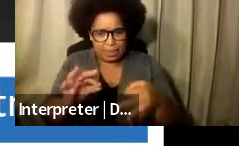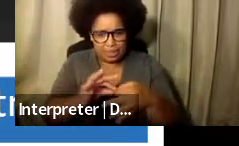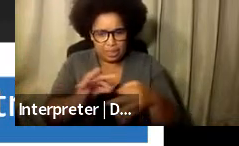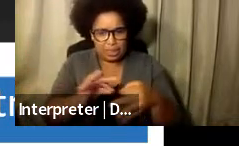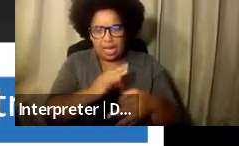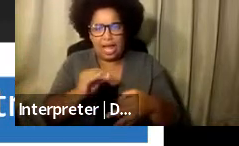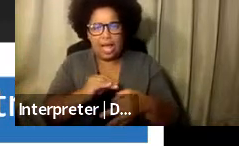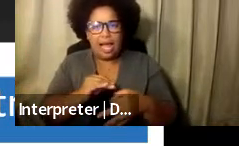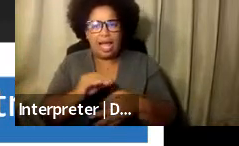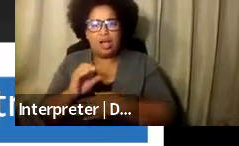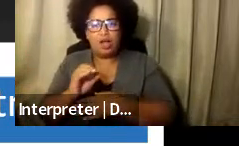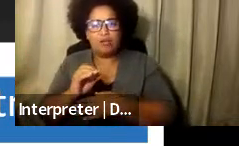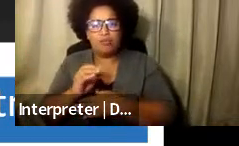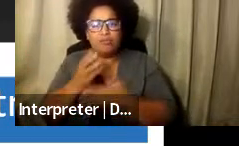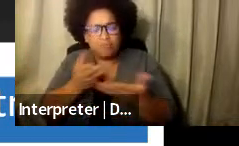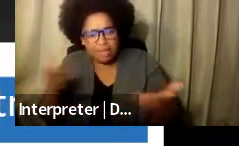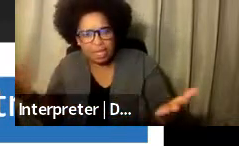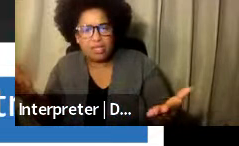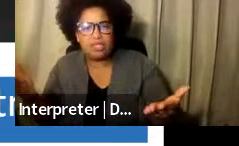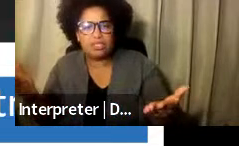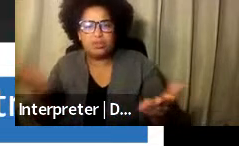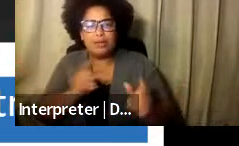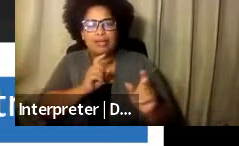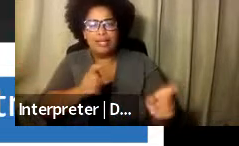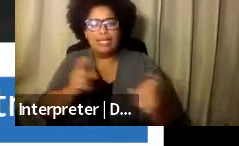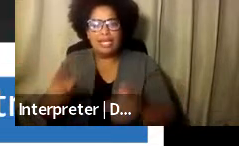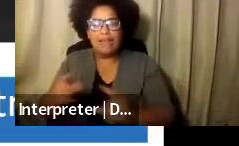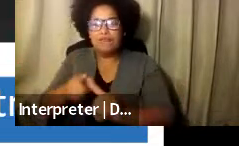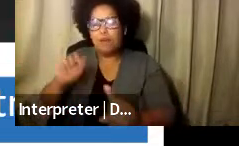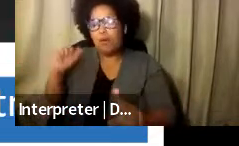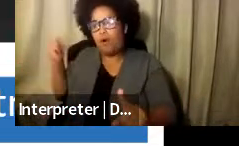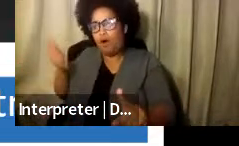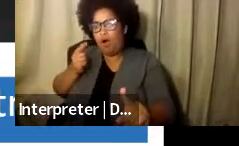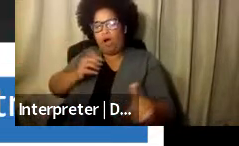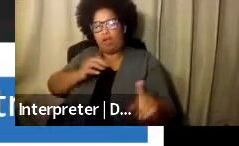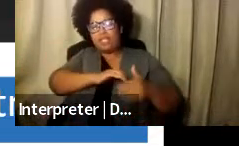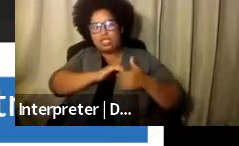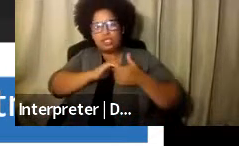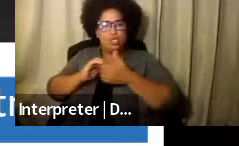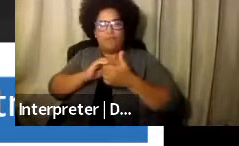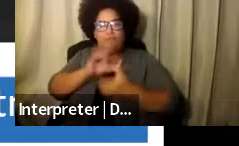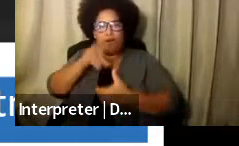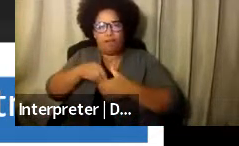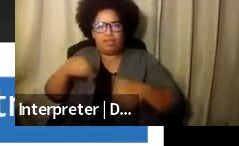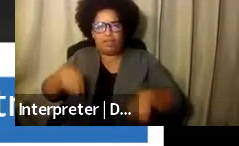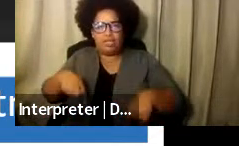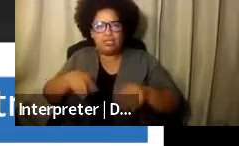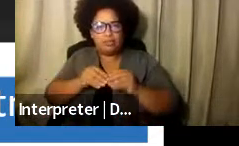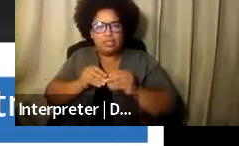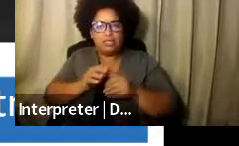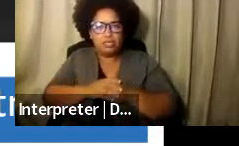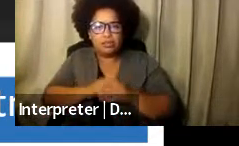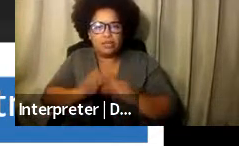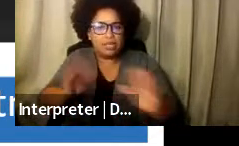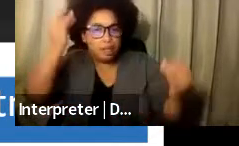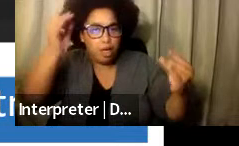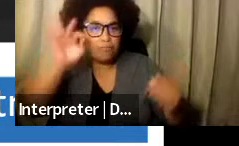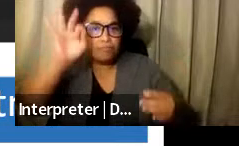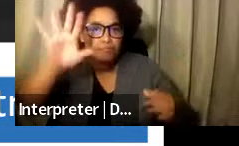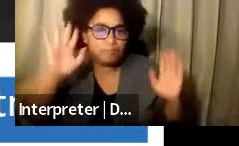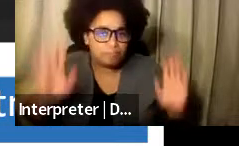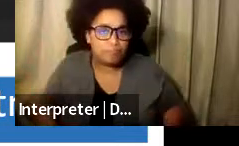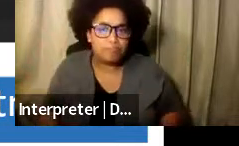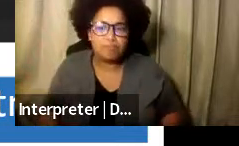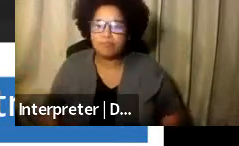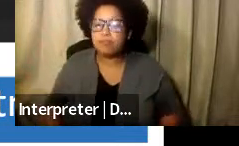and collateral and materials that can be handed out by all of the coalitions across the county. That's just thought.